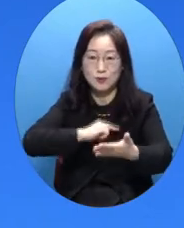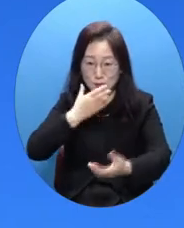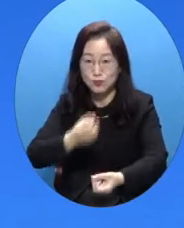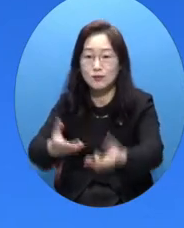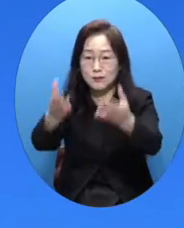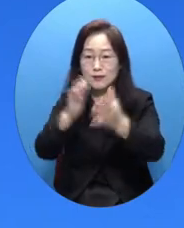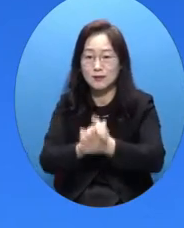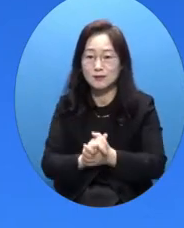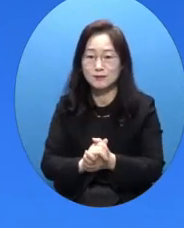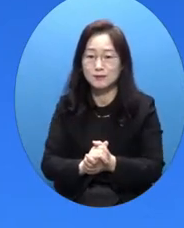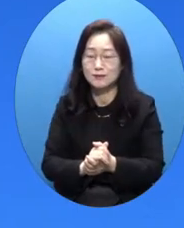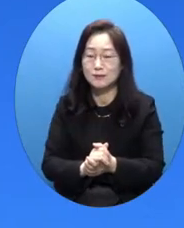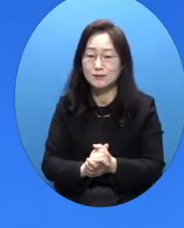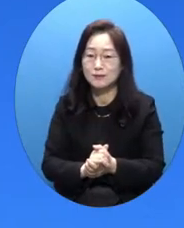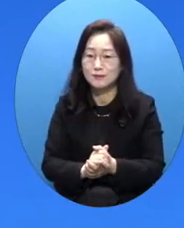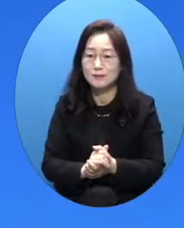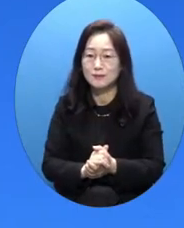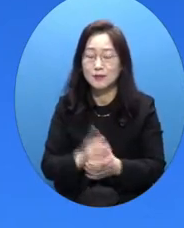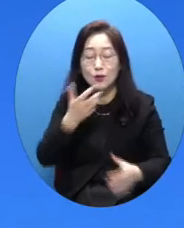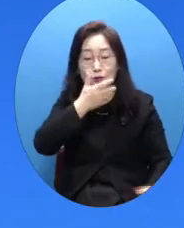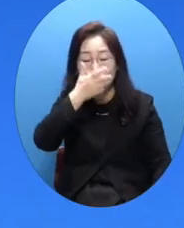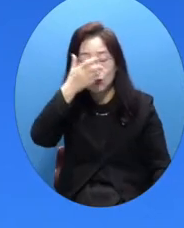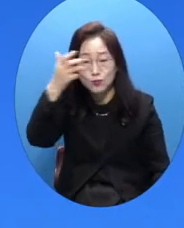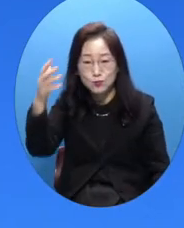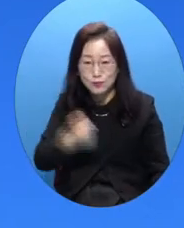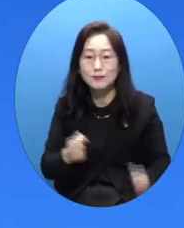I bless you in the name of the Lord